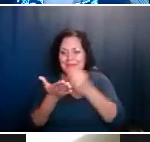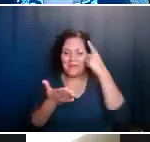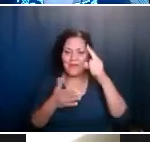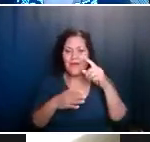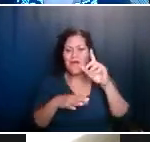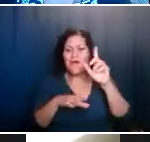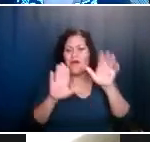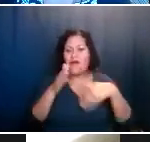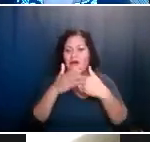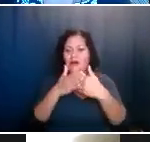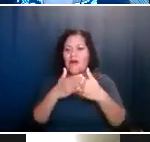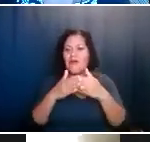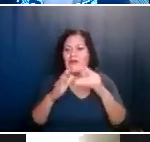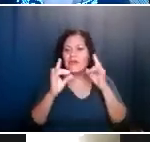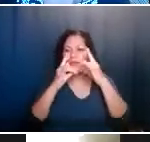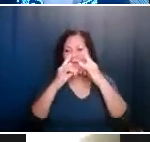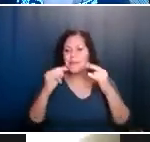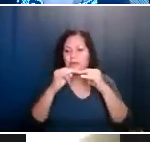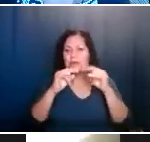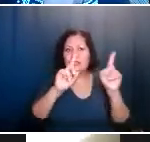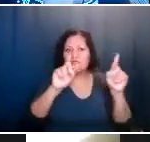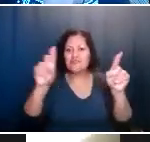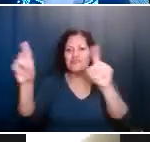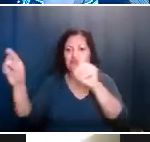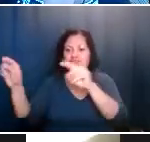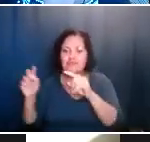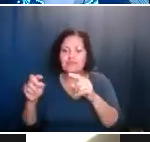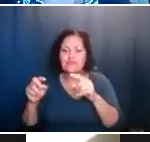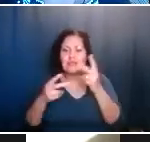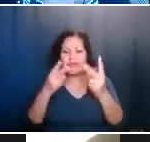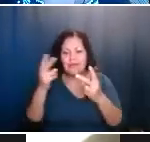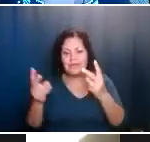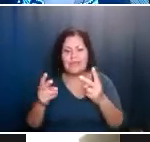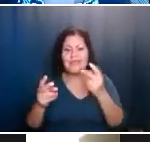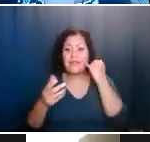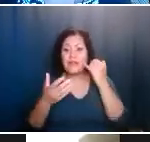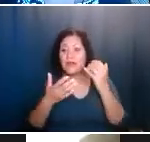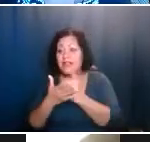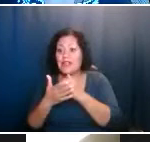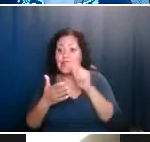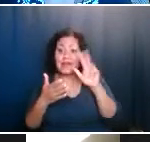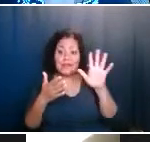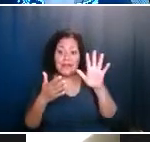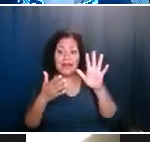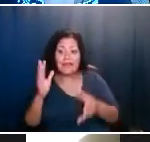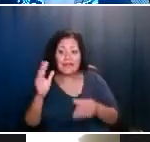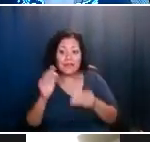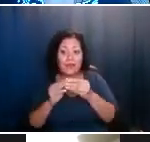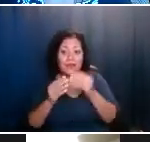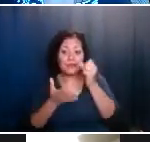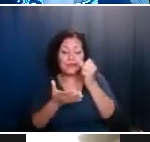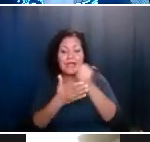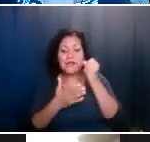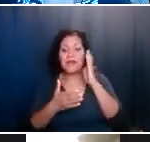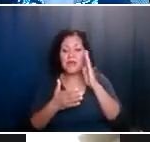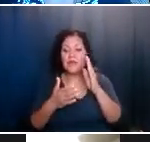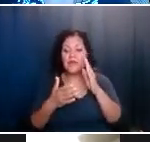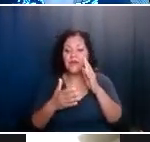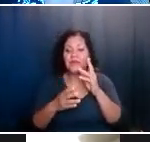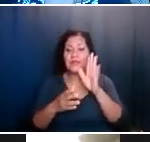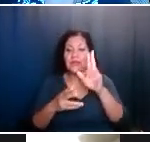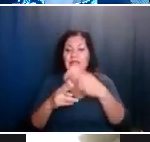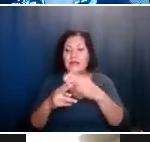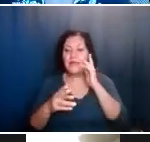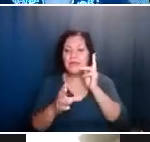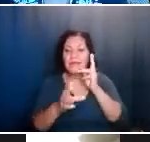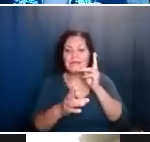If you collect 35 stamps, you'll be entered into one of our drawings today. And we will actually have our prizes